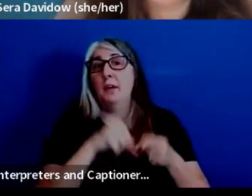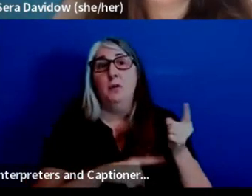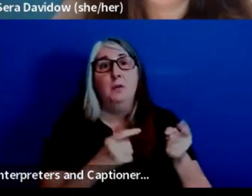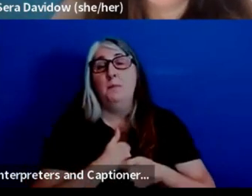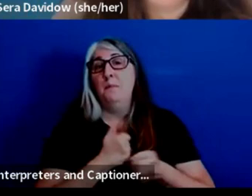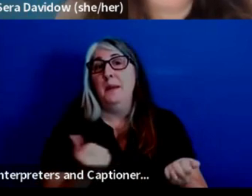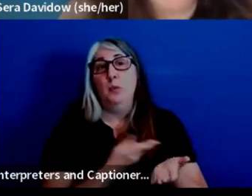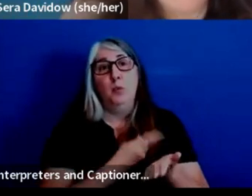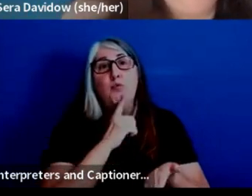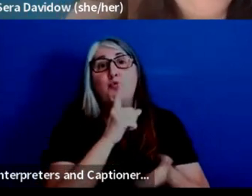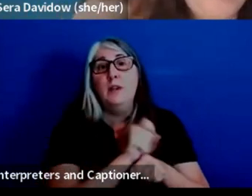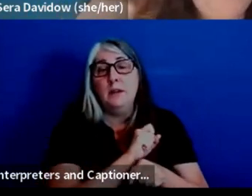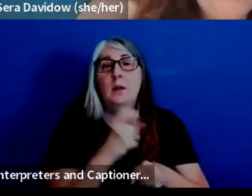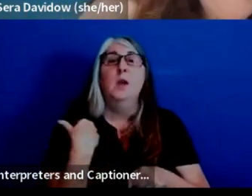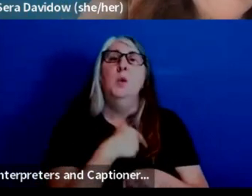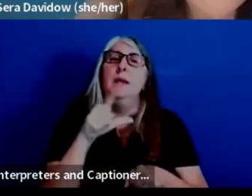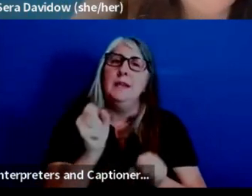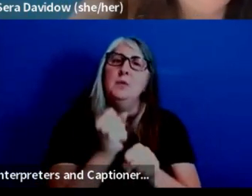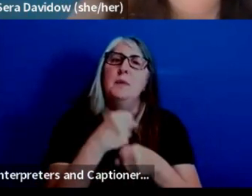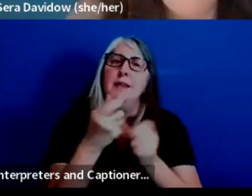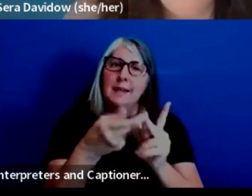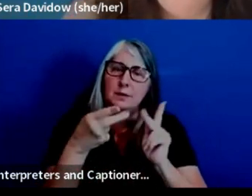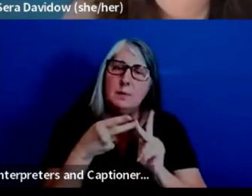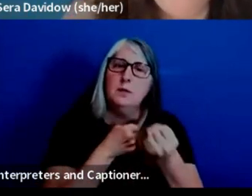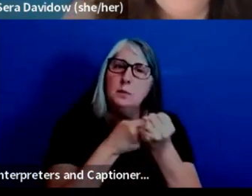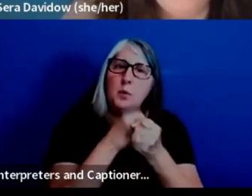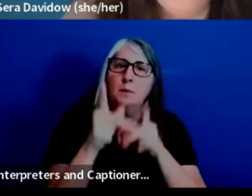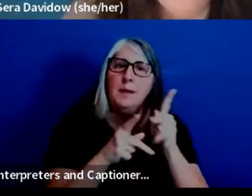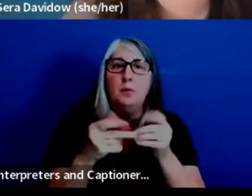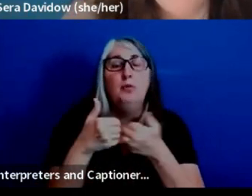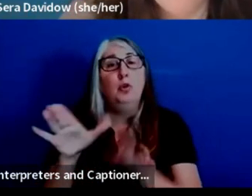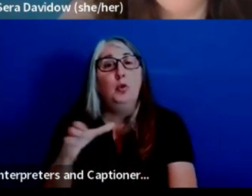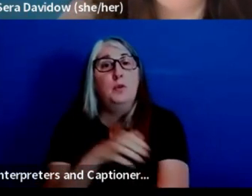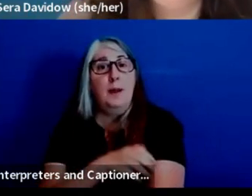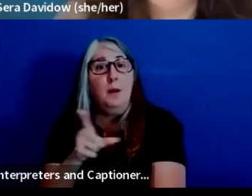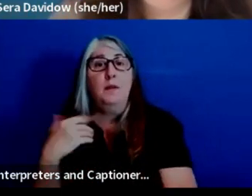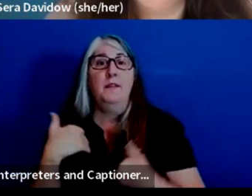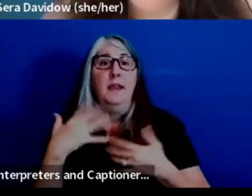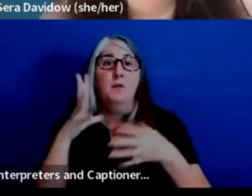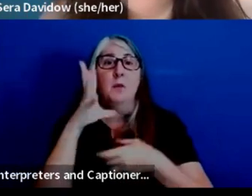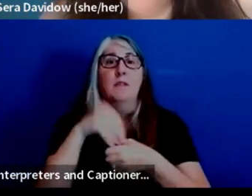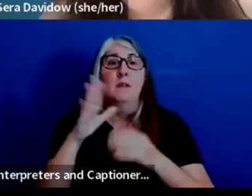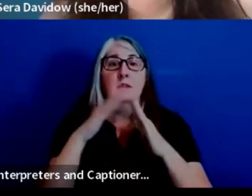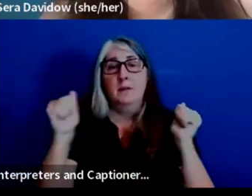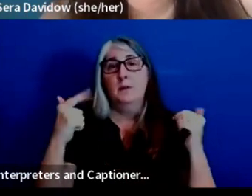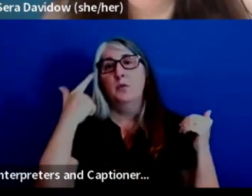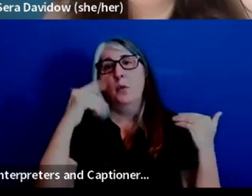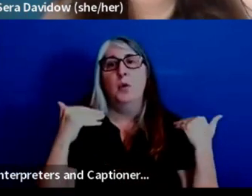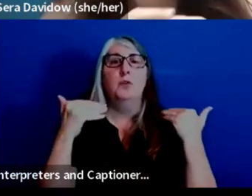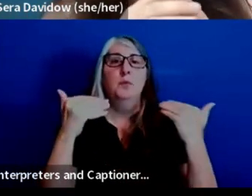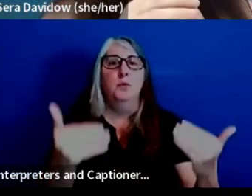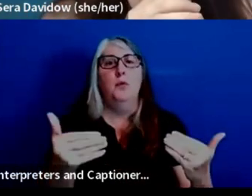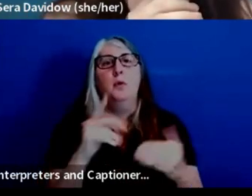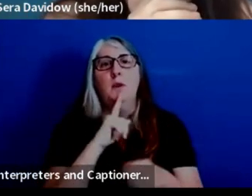that space and support people to understand what it's like to lose the power that people lose in the system in order to move forward in real ways.